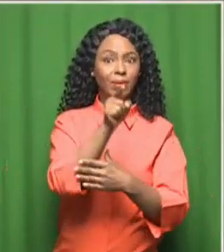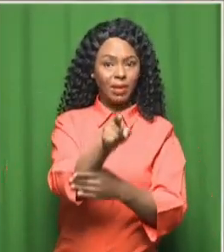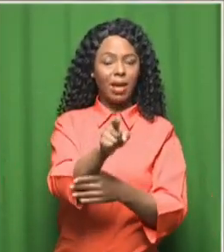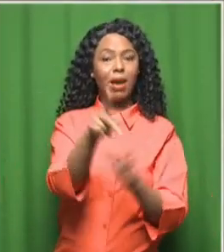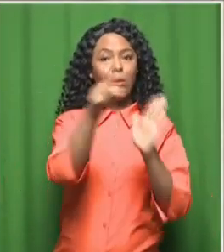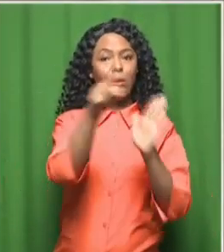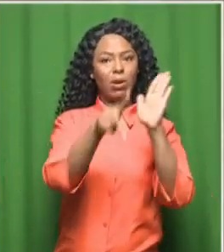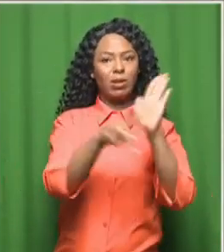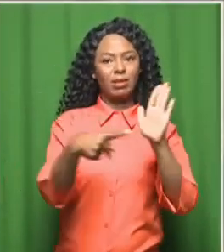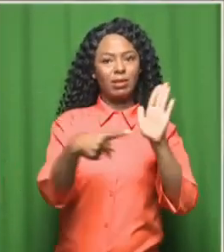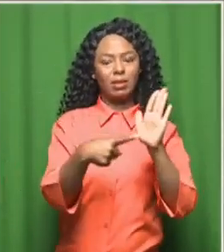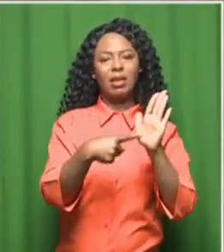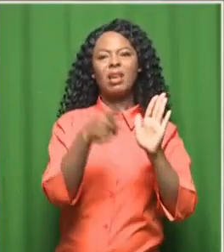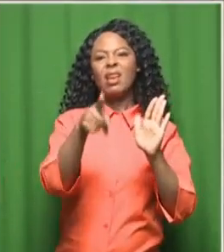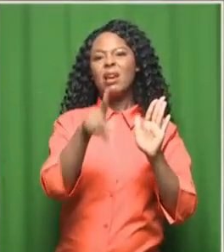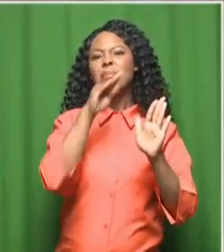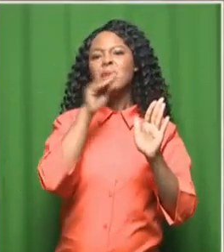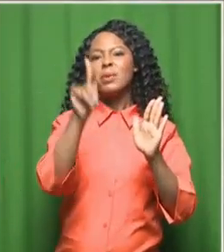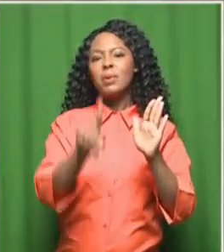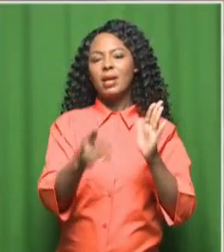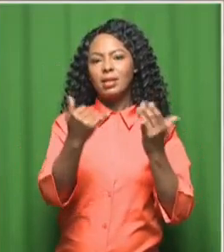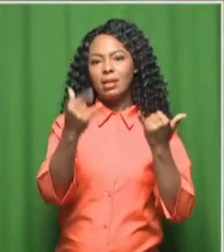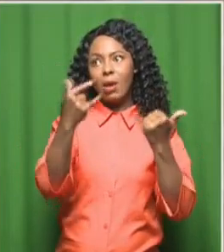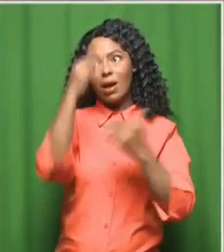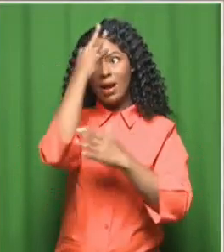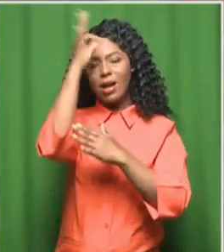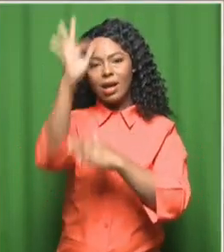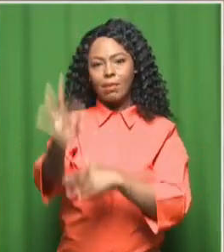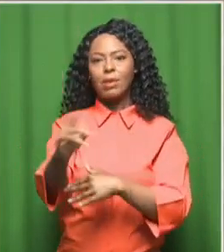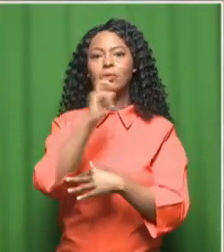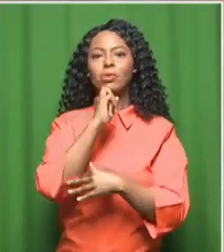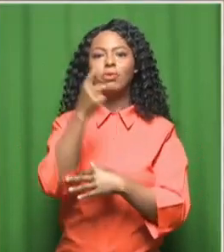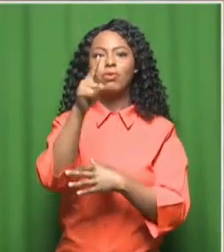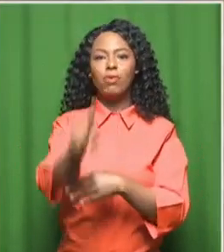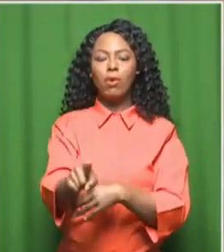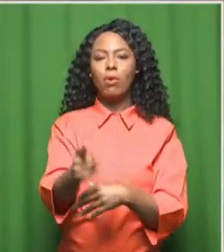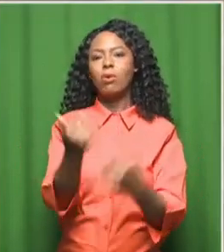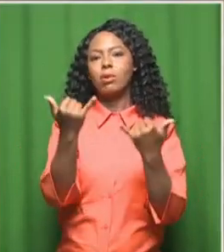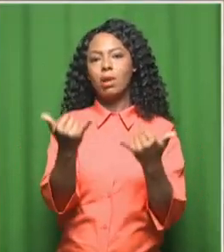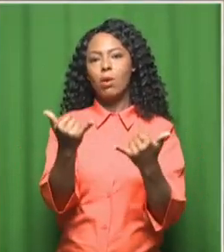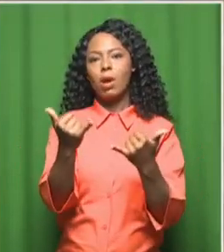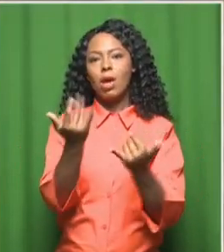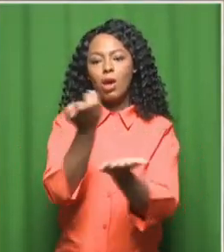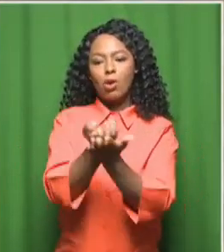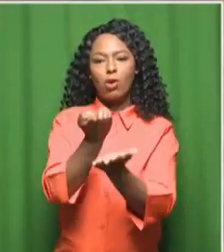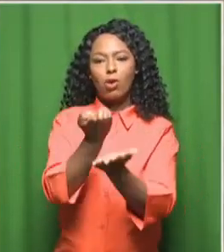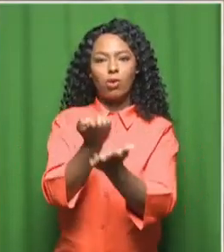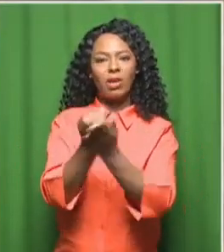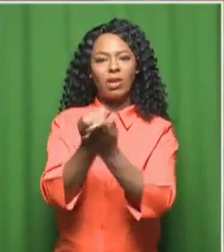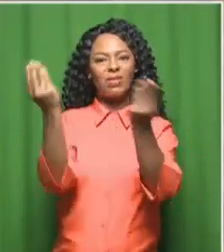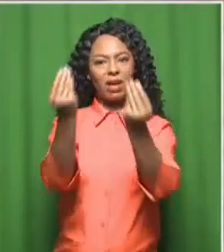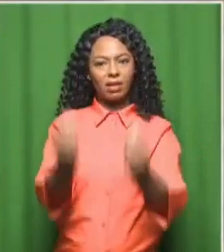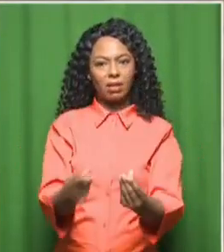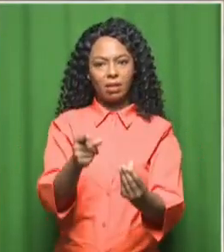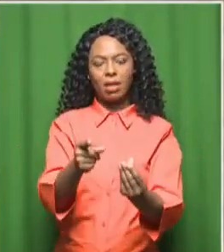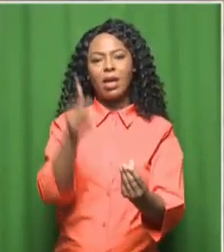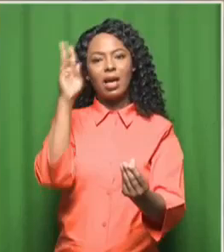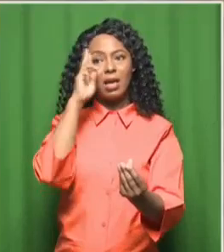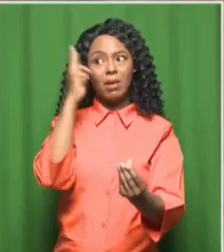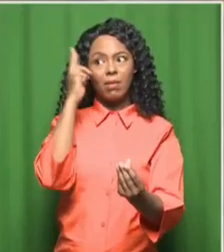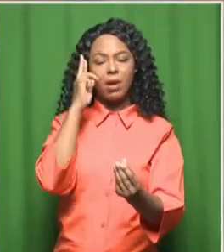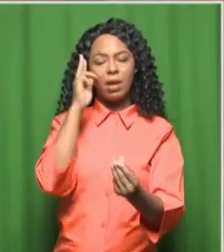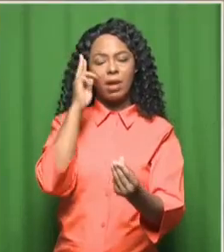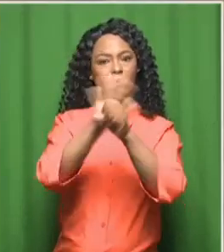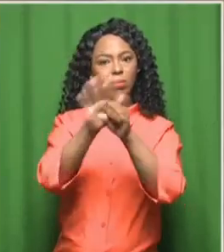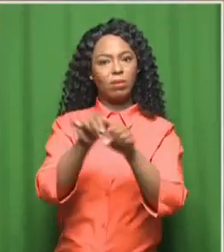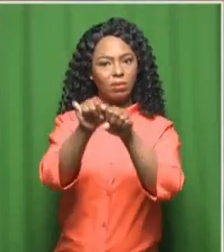is a fiscal policy tool that the government uses to counteract the effects of an economic cycle. For example, during the COVID-19 pandemic, there